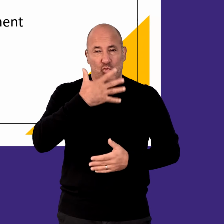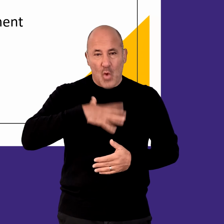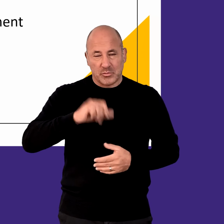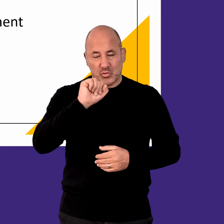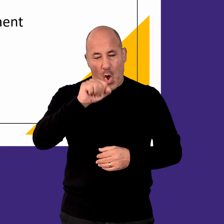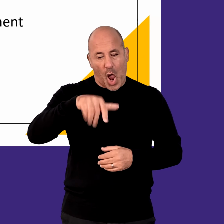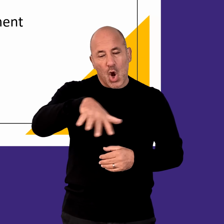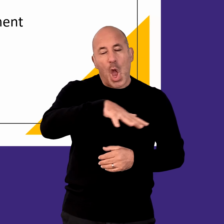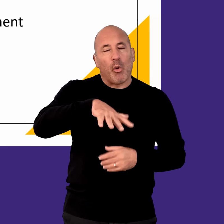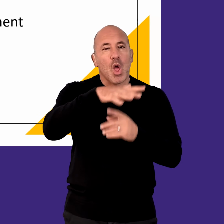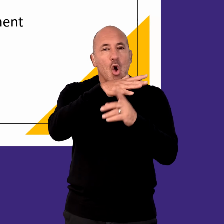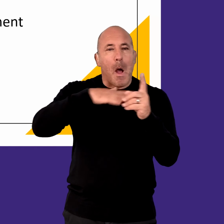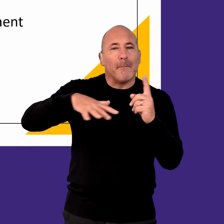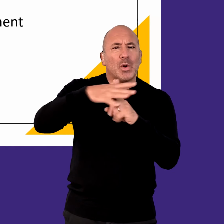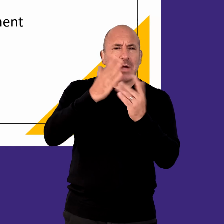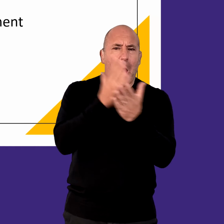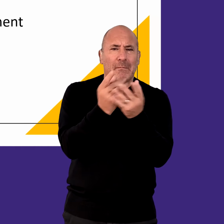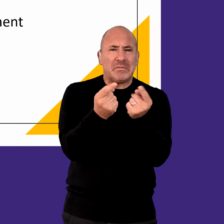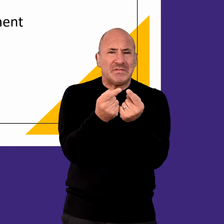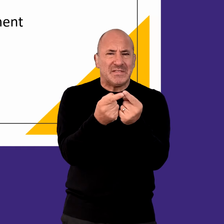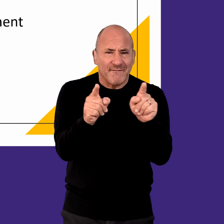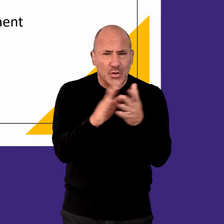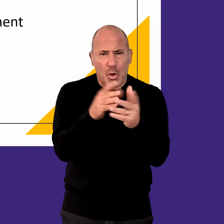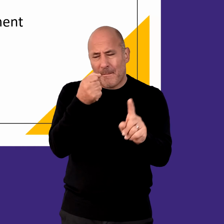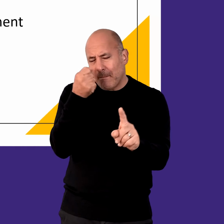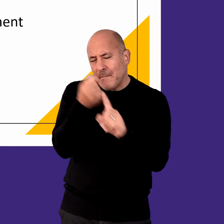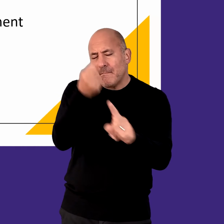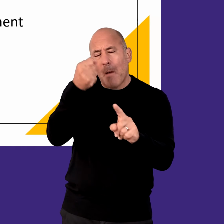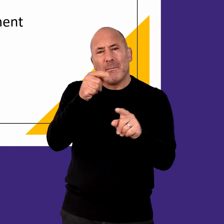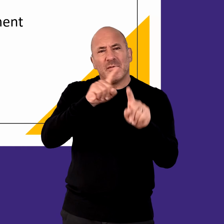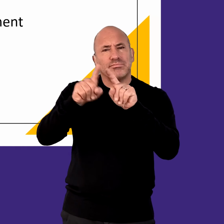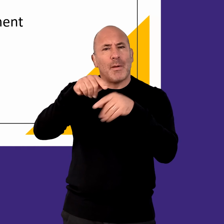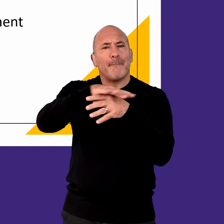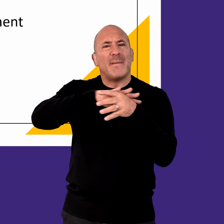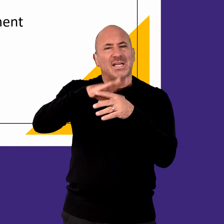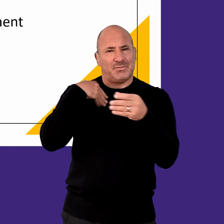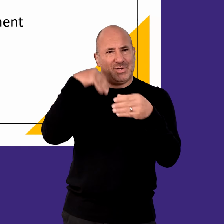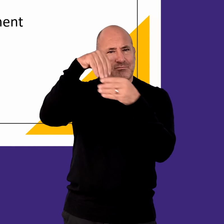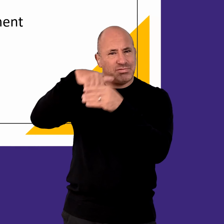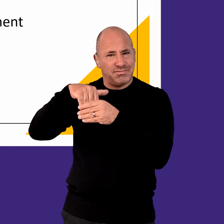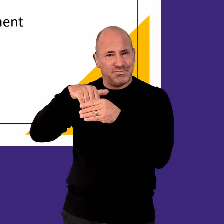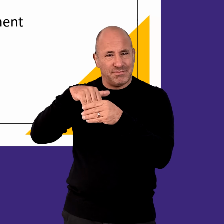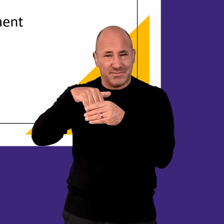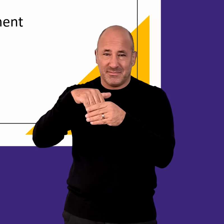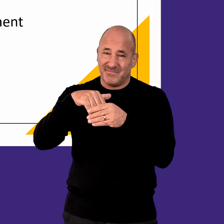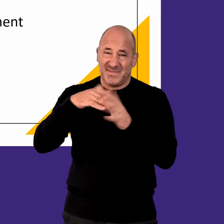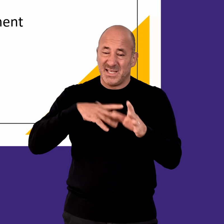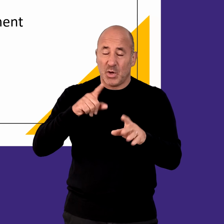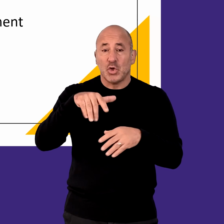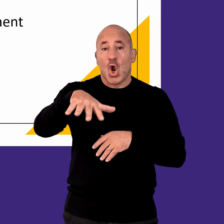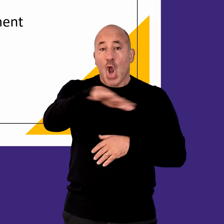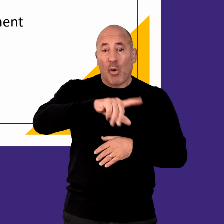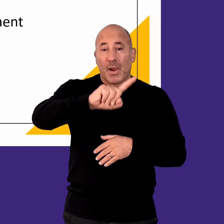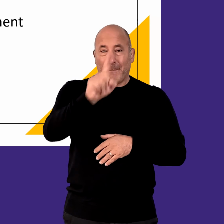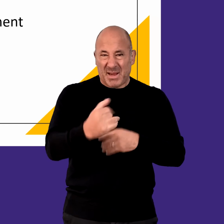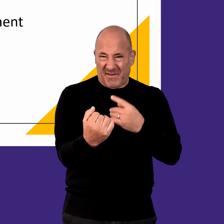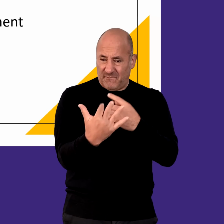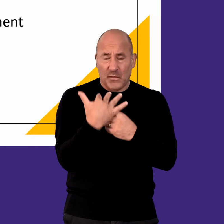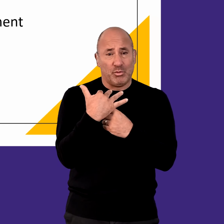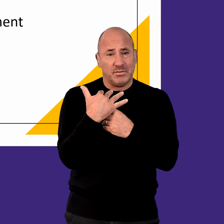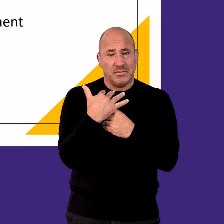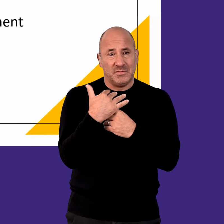So ultimately, if we really want to make a difference to our local communities and an impact on the places that we're working in, we have to